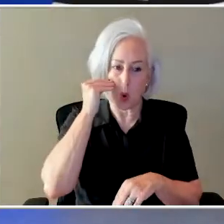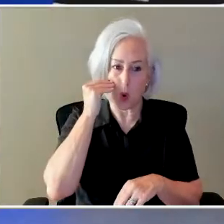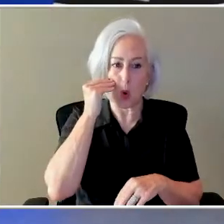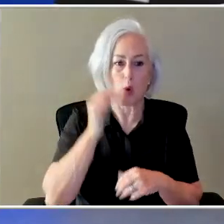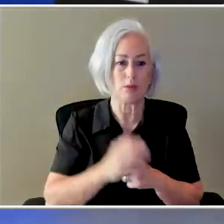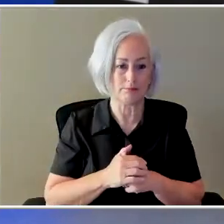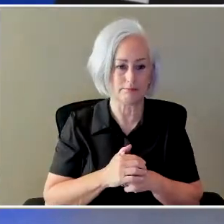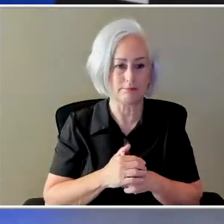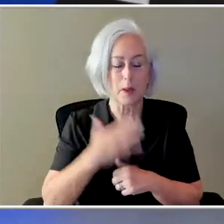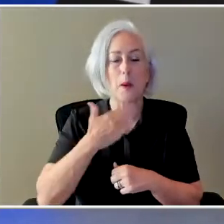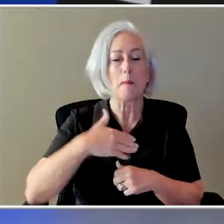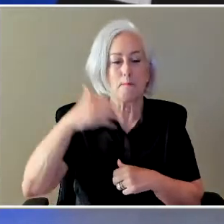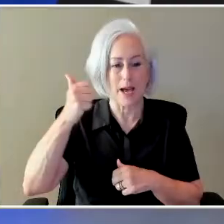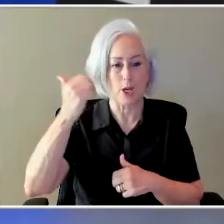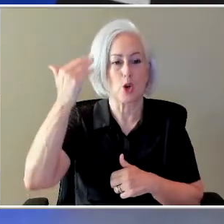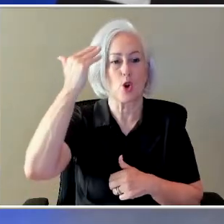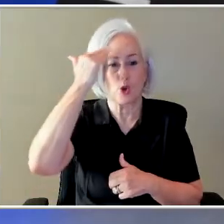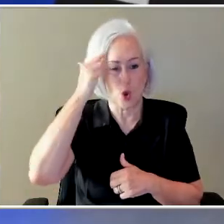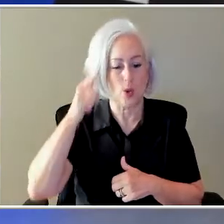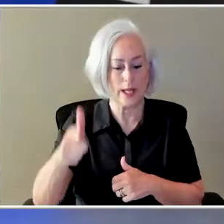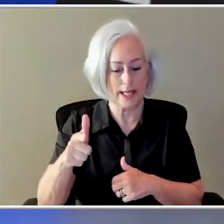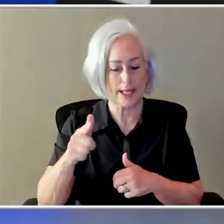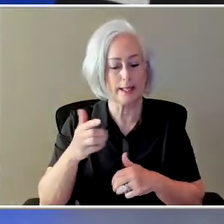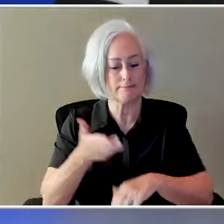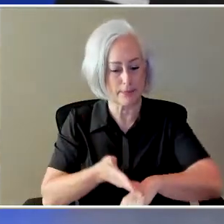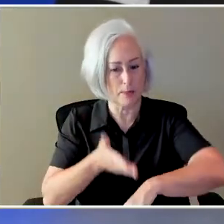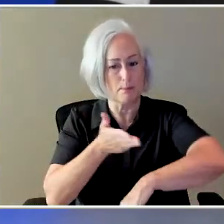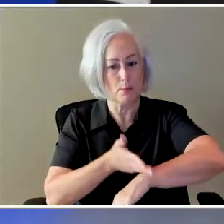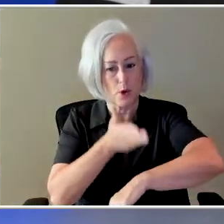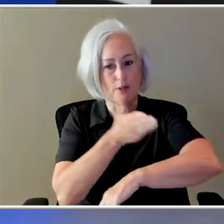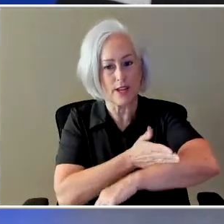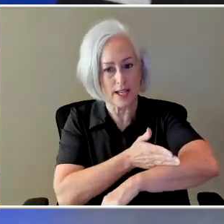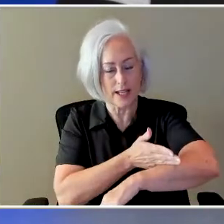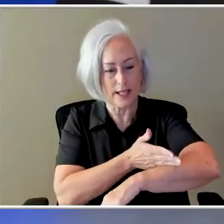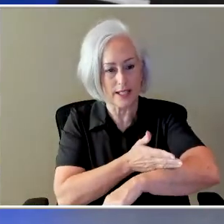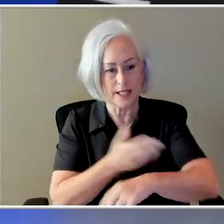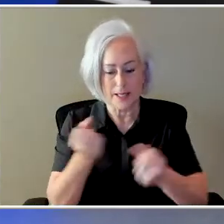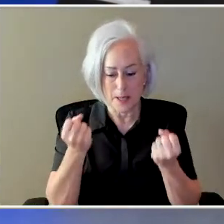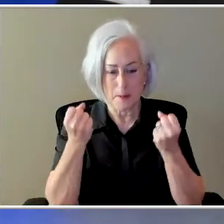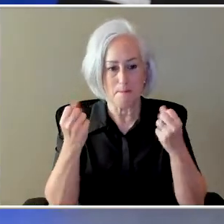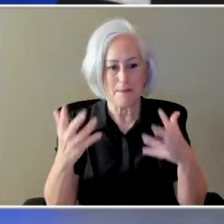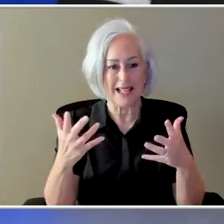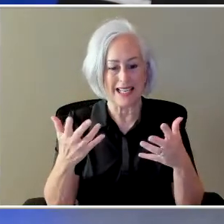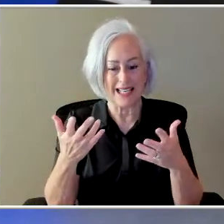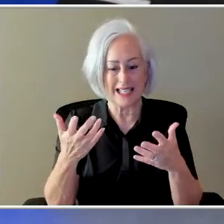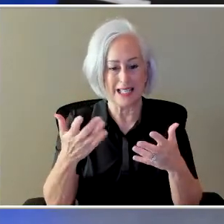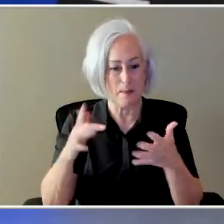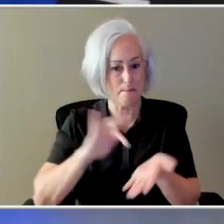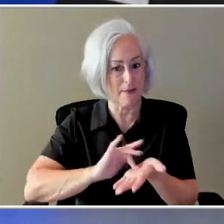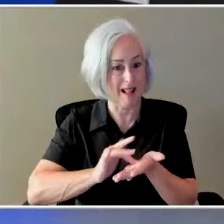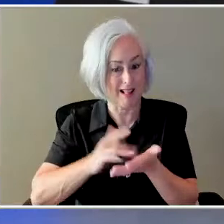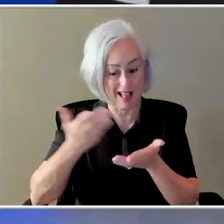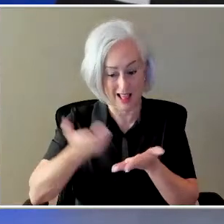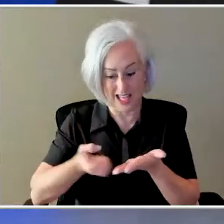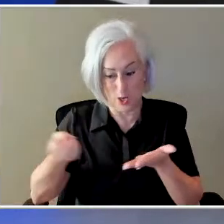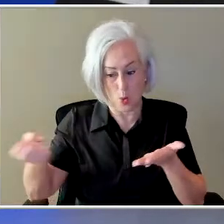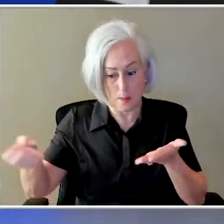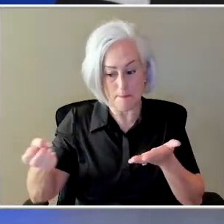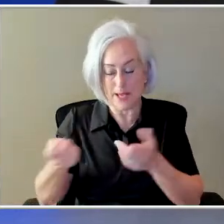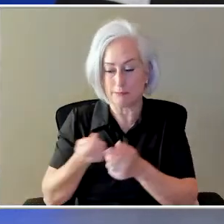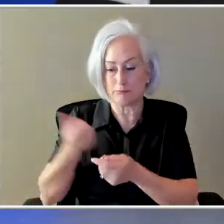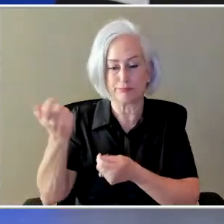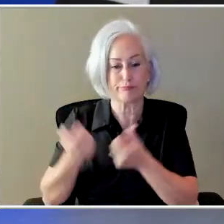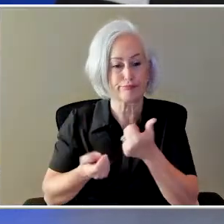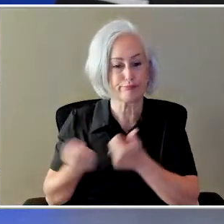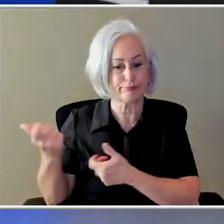knowing that he's progressing, and we've eliminated a lot of the medical equipment that he's had to use, and he's able to start